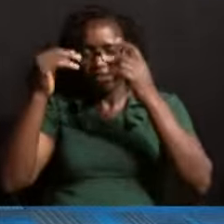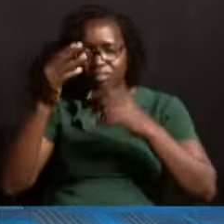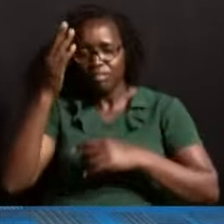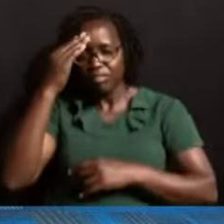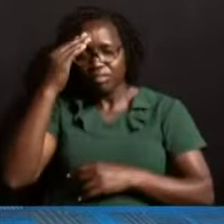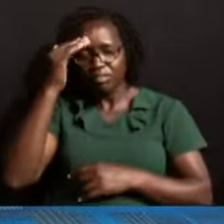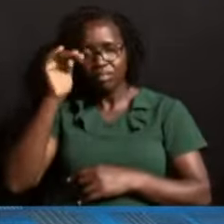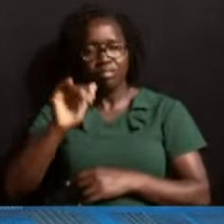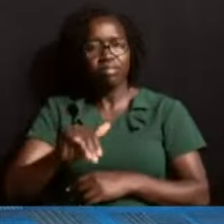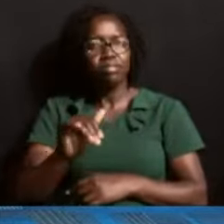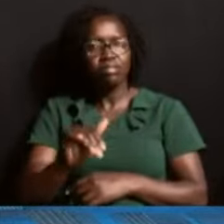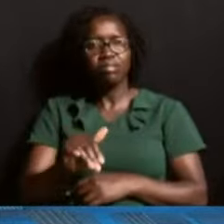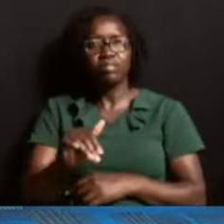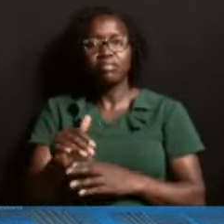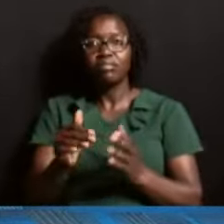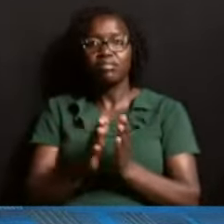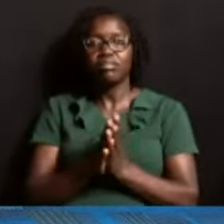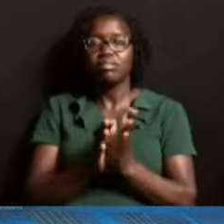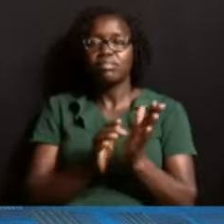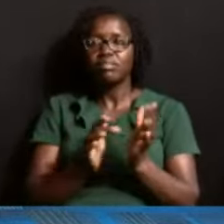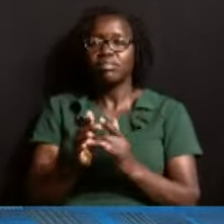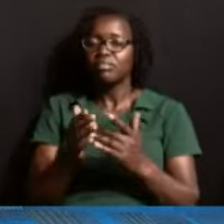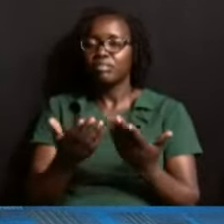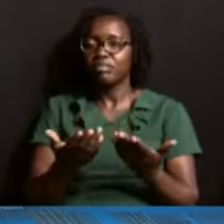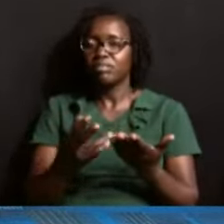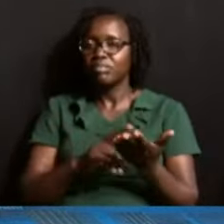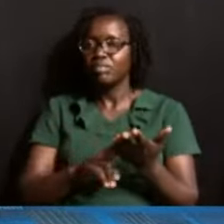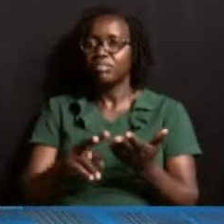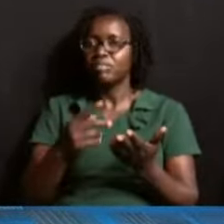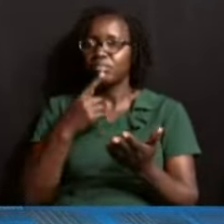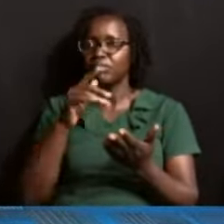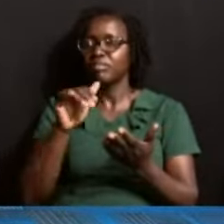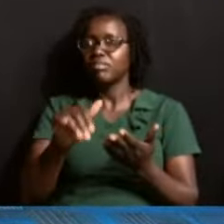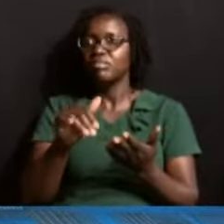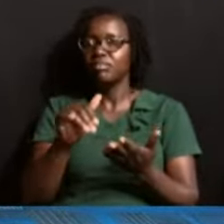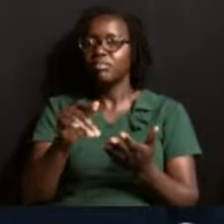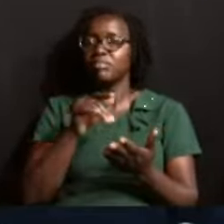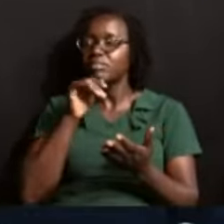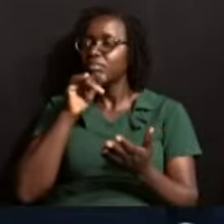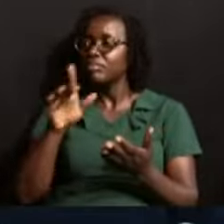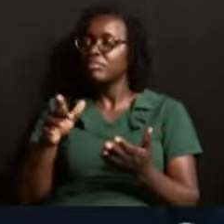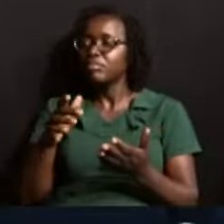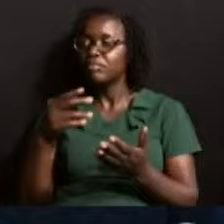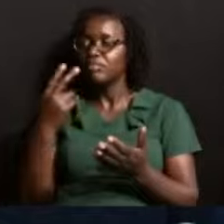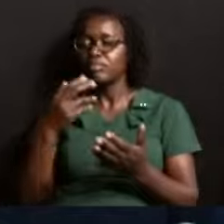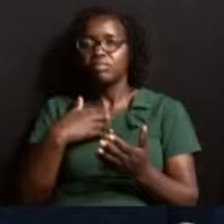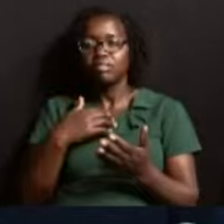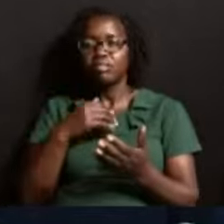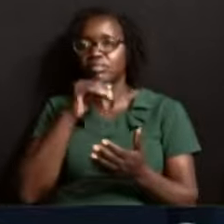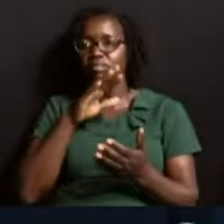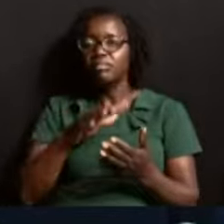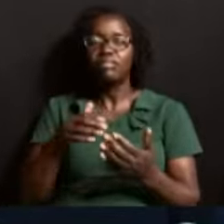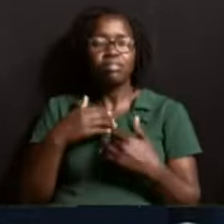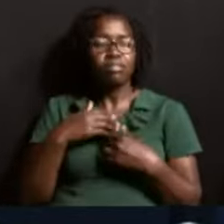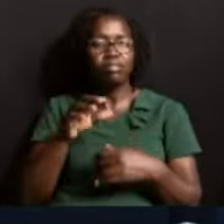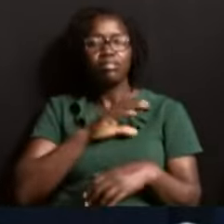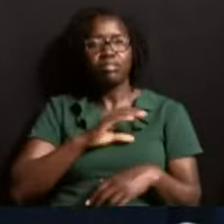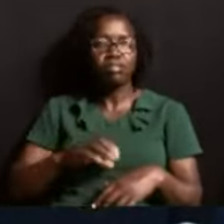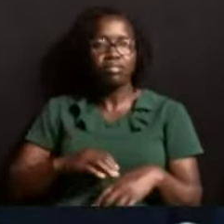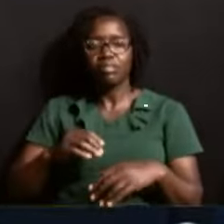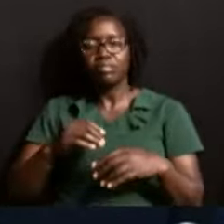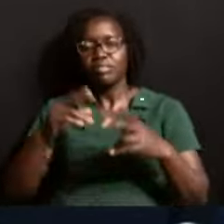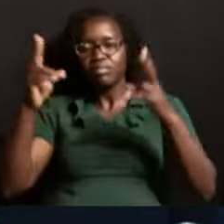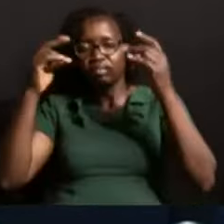We read that particular Bible text that says that he who has the Son has life. So the devil